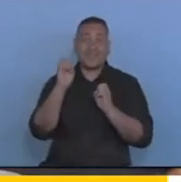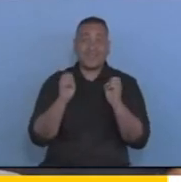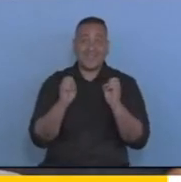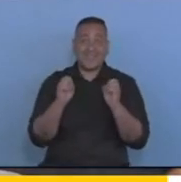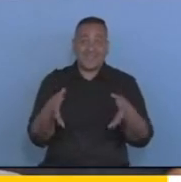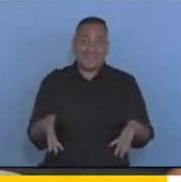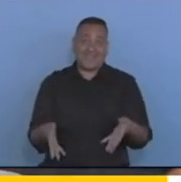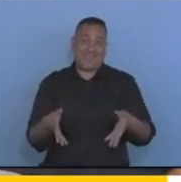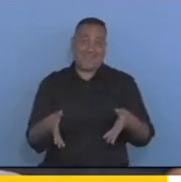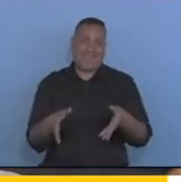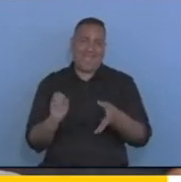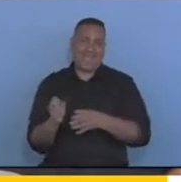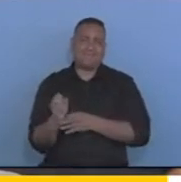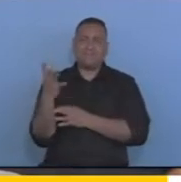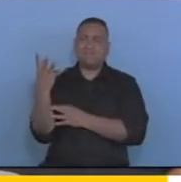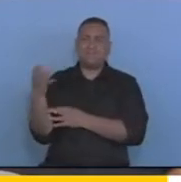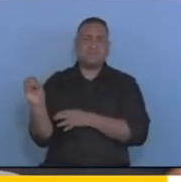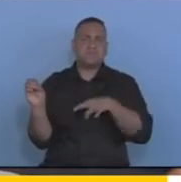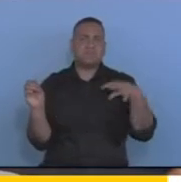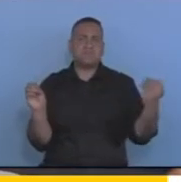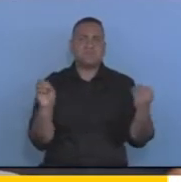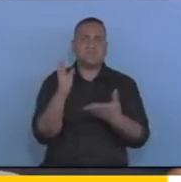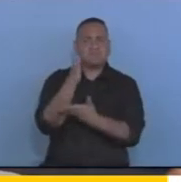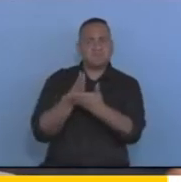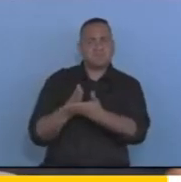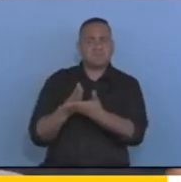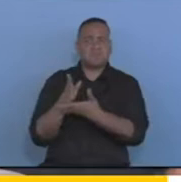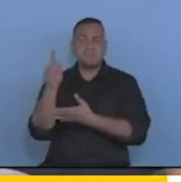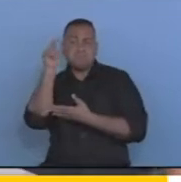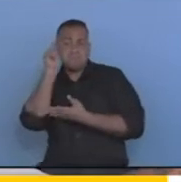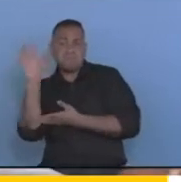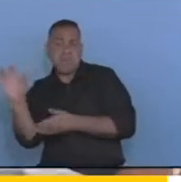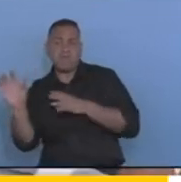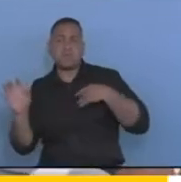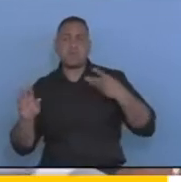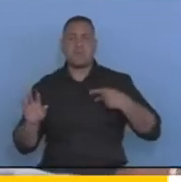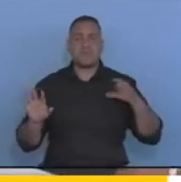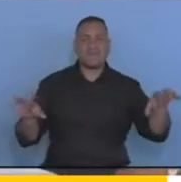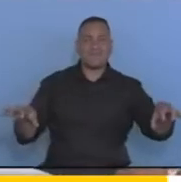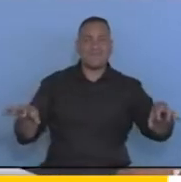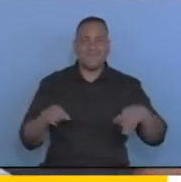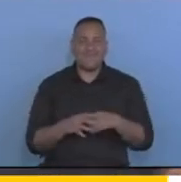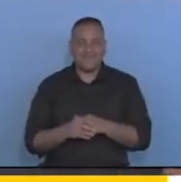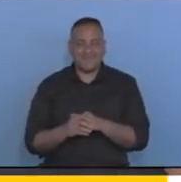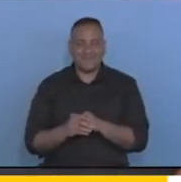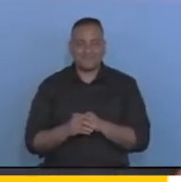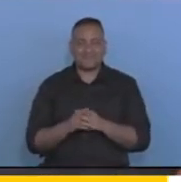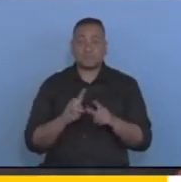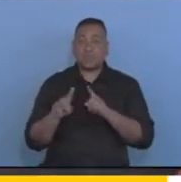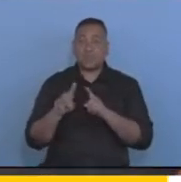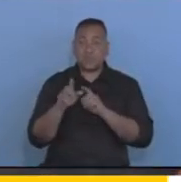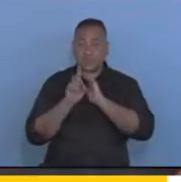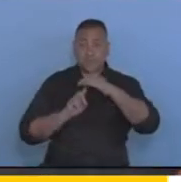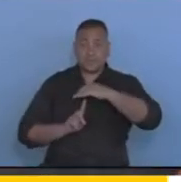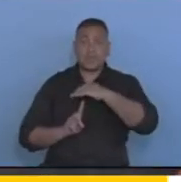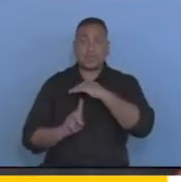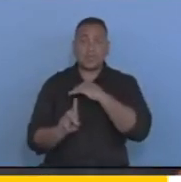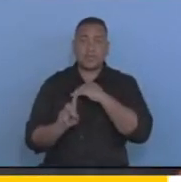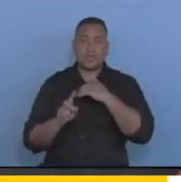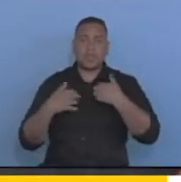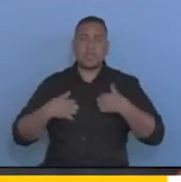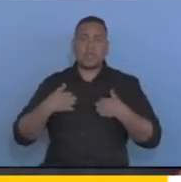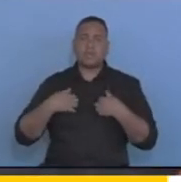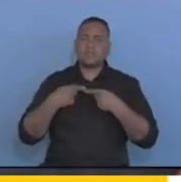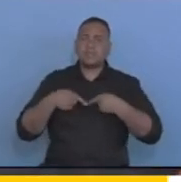oh, wow. split of students coming into this engineering training. and we are excited about that. Excellent. We